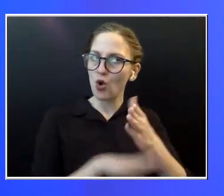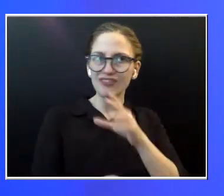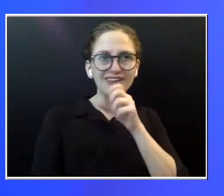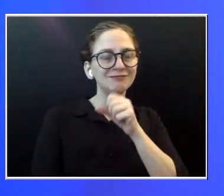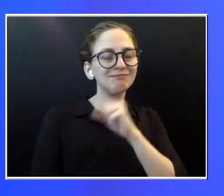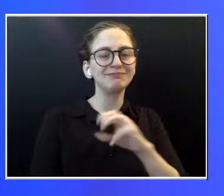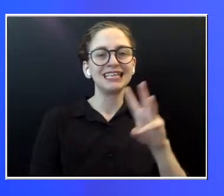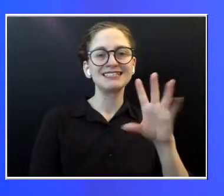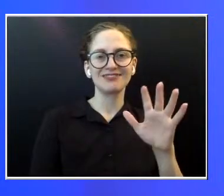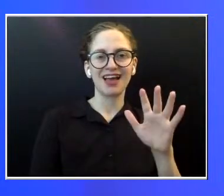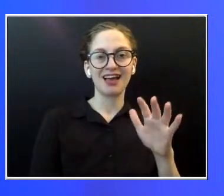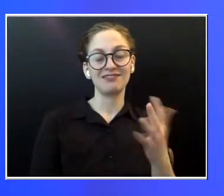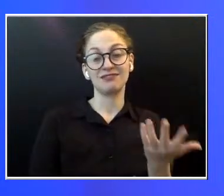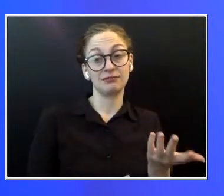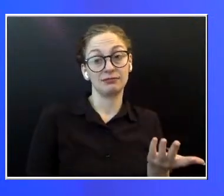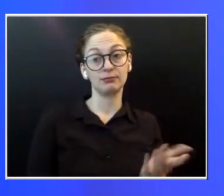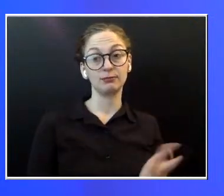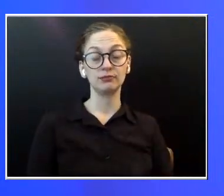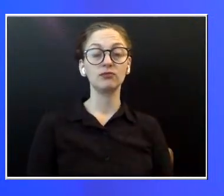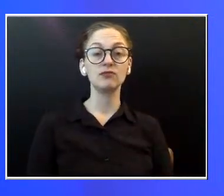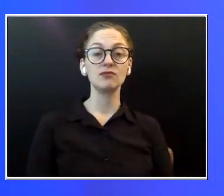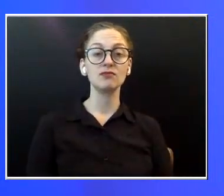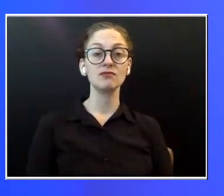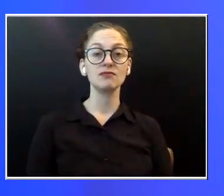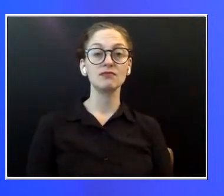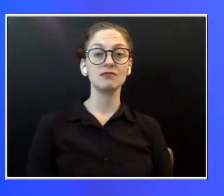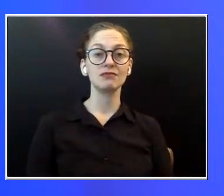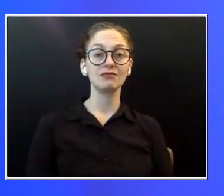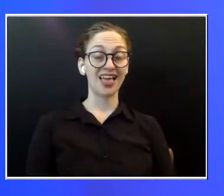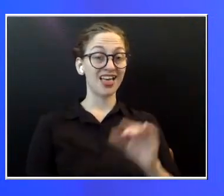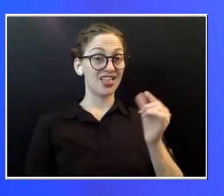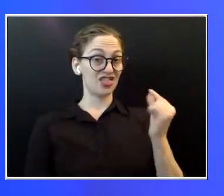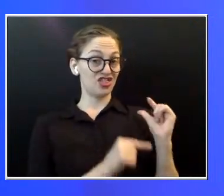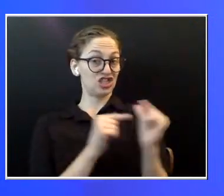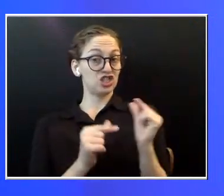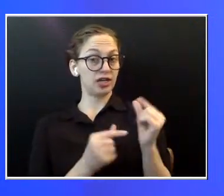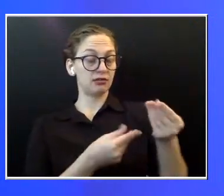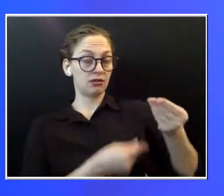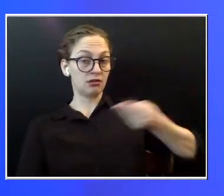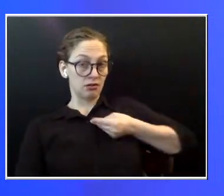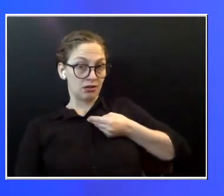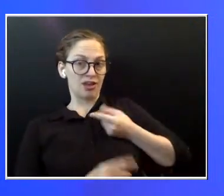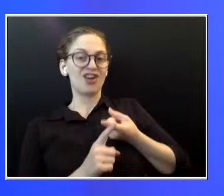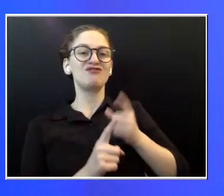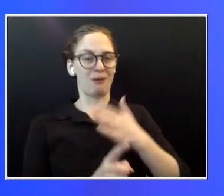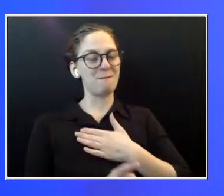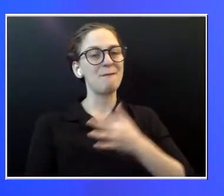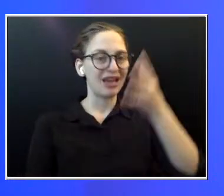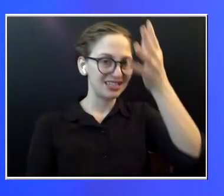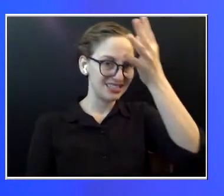I actually got the gene from my dad. It has been determined. So,